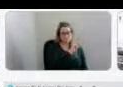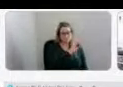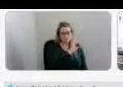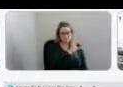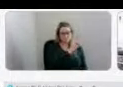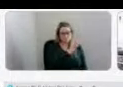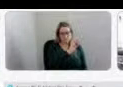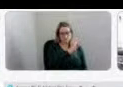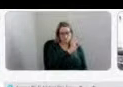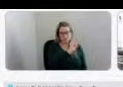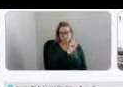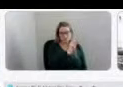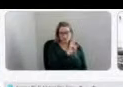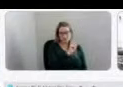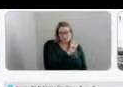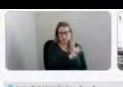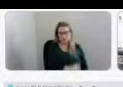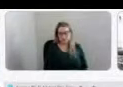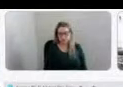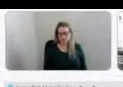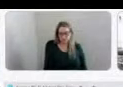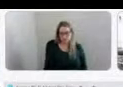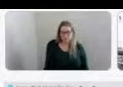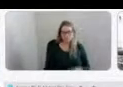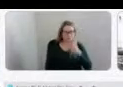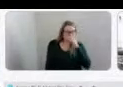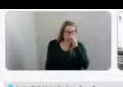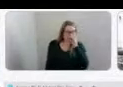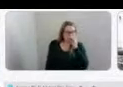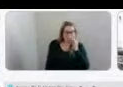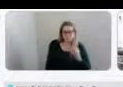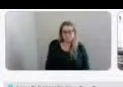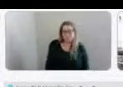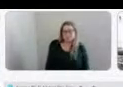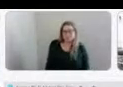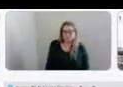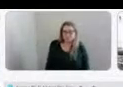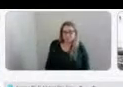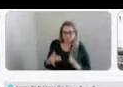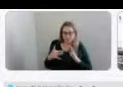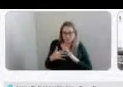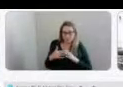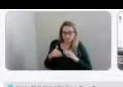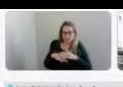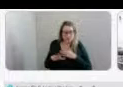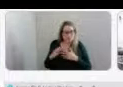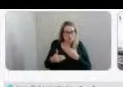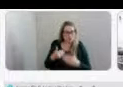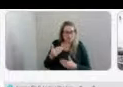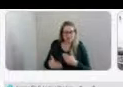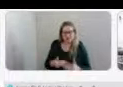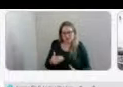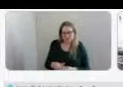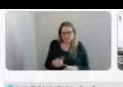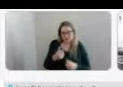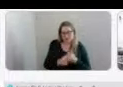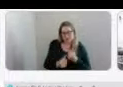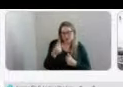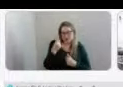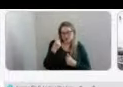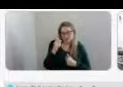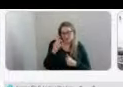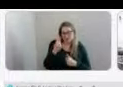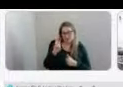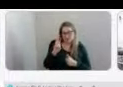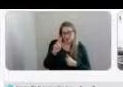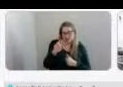eric thank you organizer and thank you for your patience and steadiness throughout this process everybody my name is eric robbins